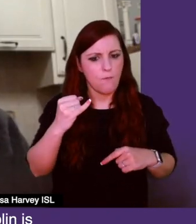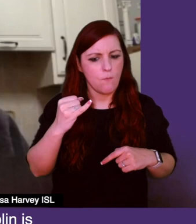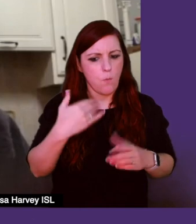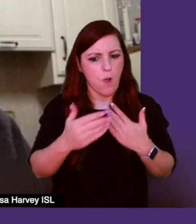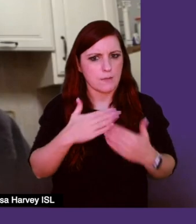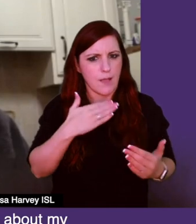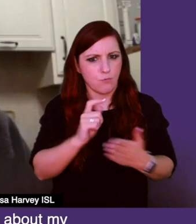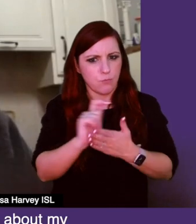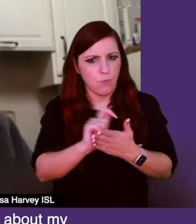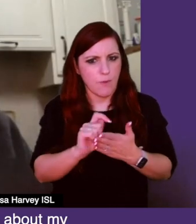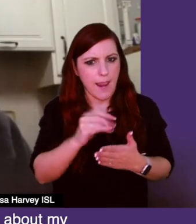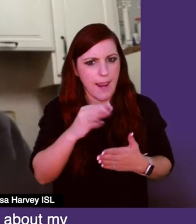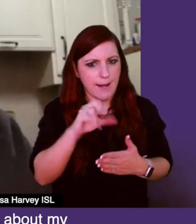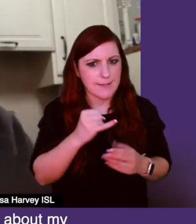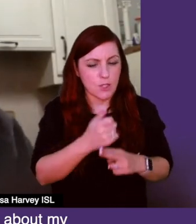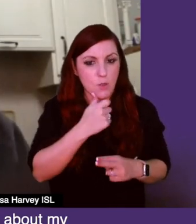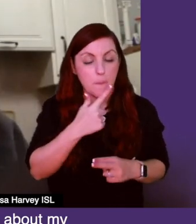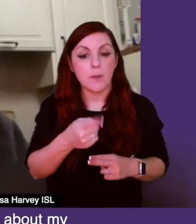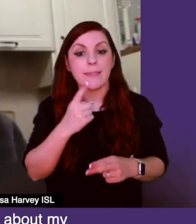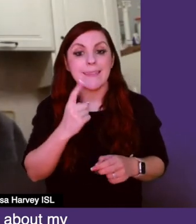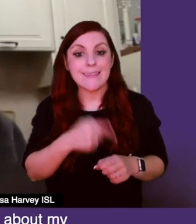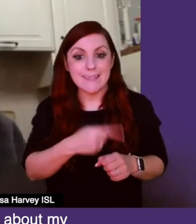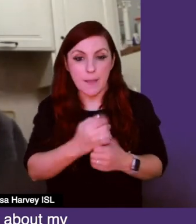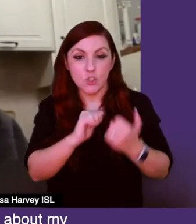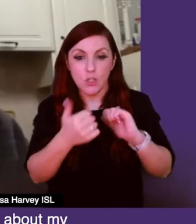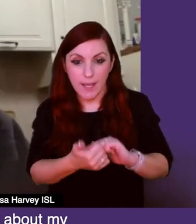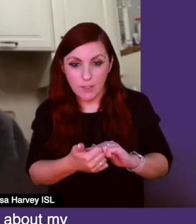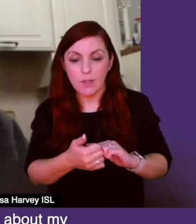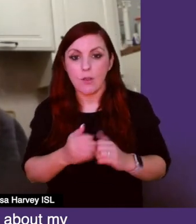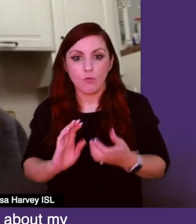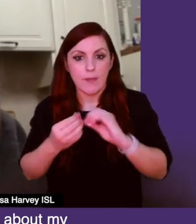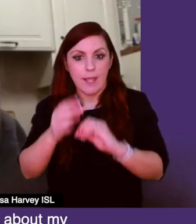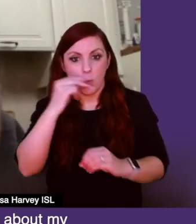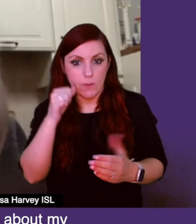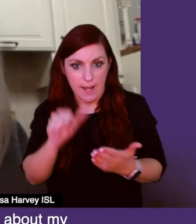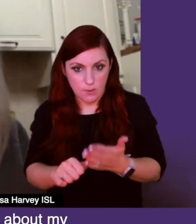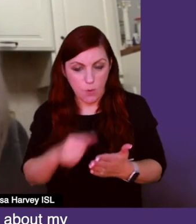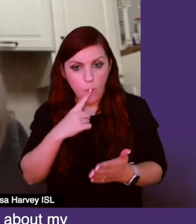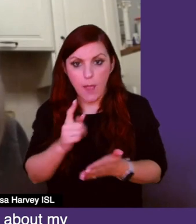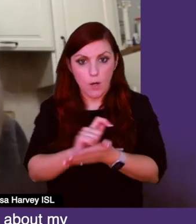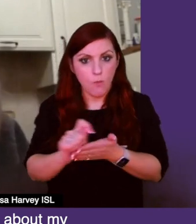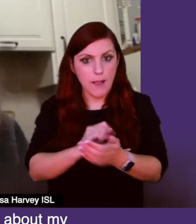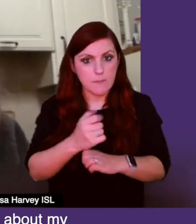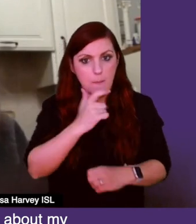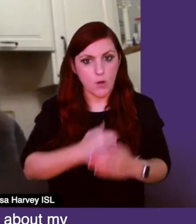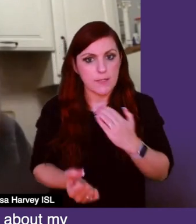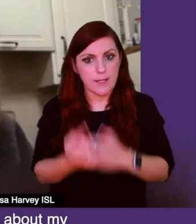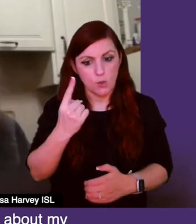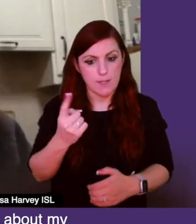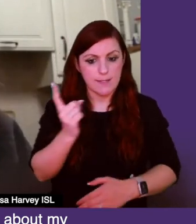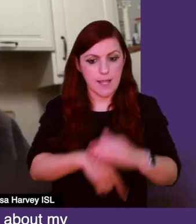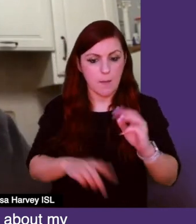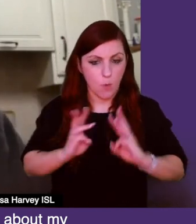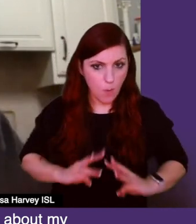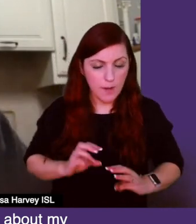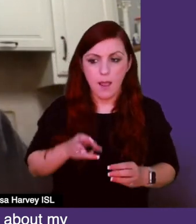is, and I decided to create this new newsletter where I will write about my personal issues as a disabled